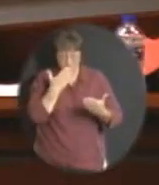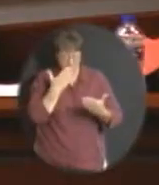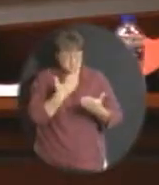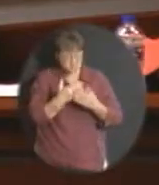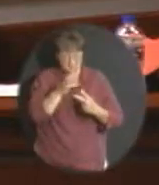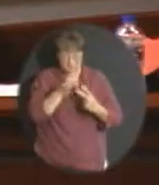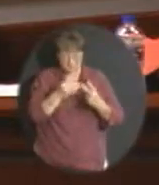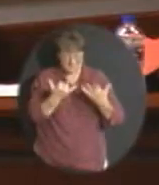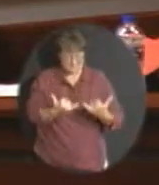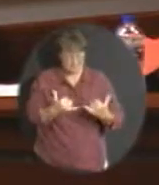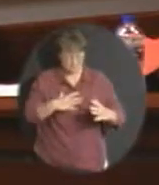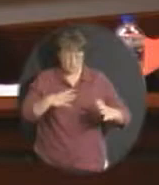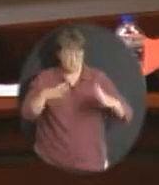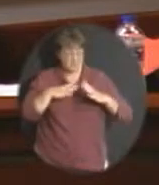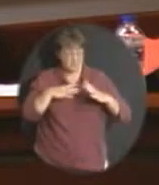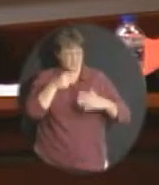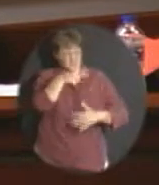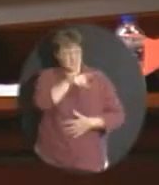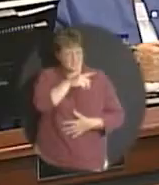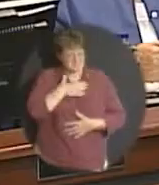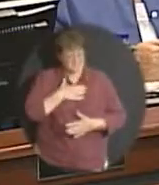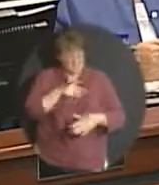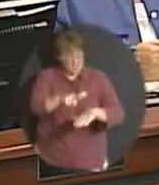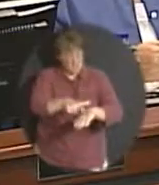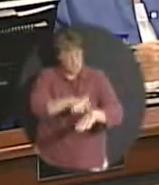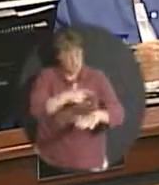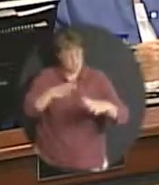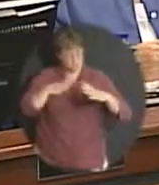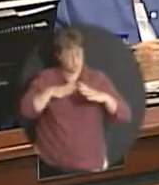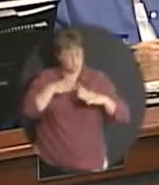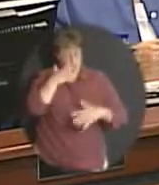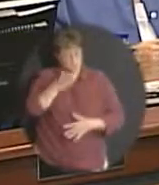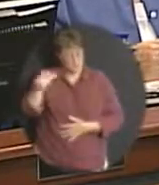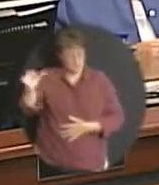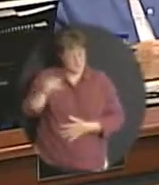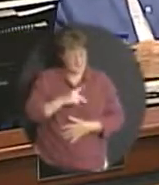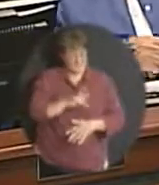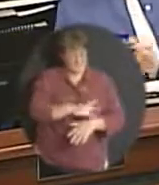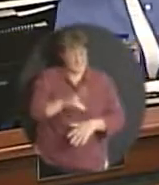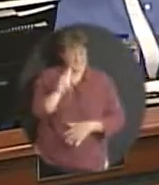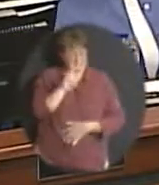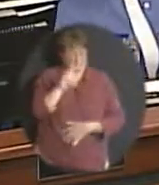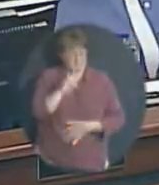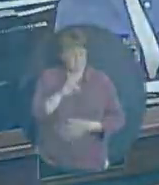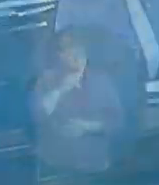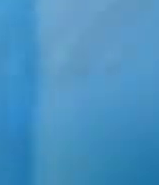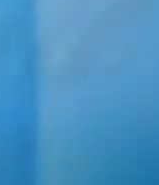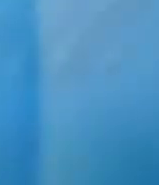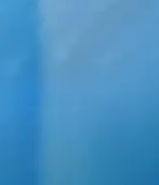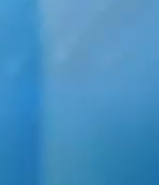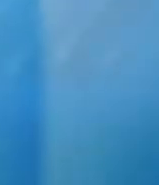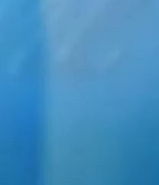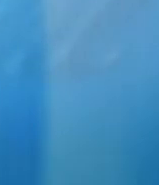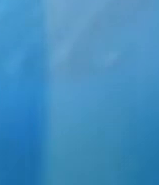Well, then you guys get an extra long comfort break. We will meet back here at 7 o'clock.